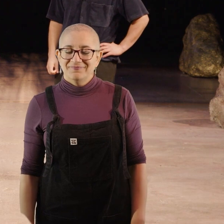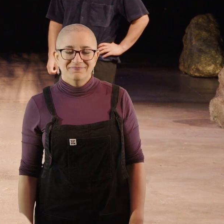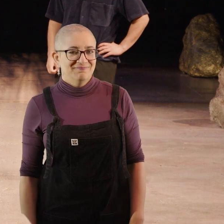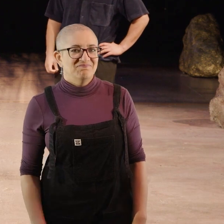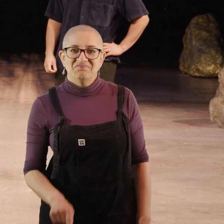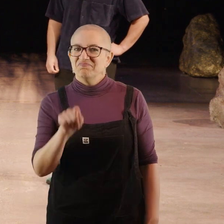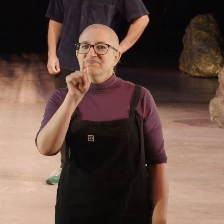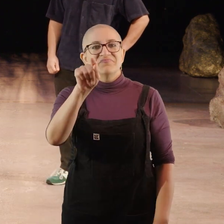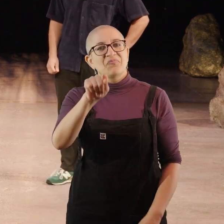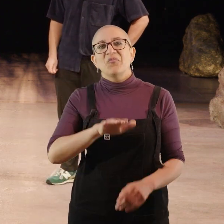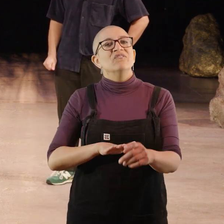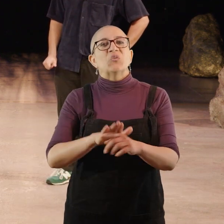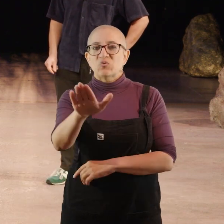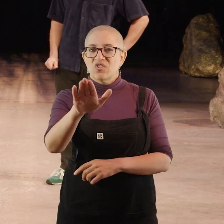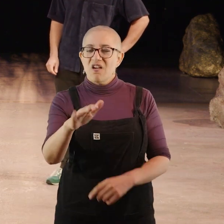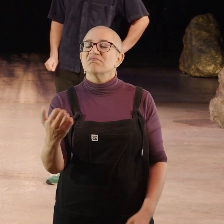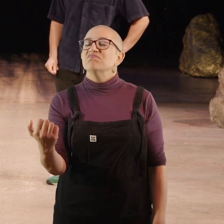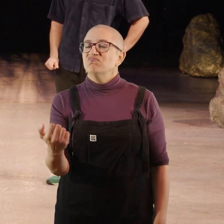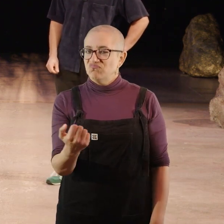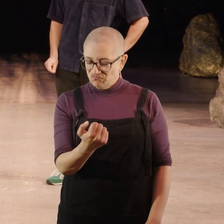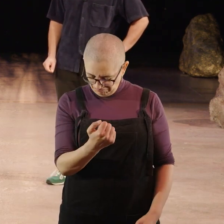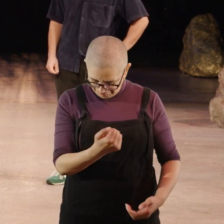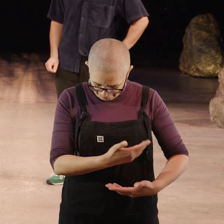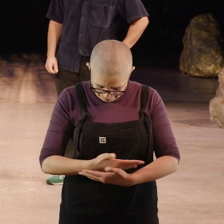bring forth men children only.